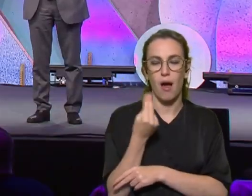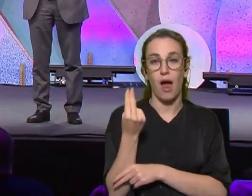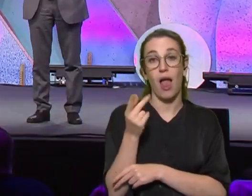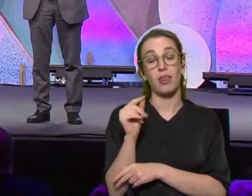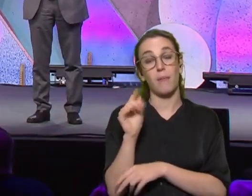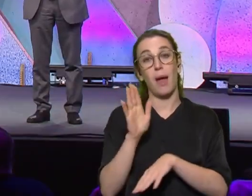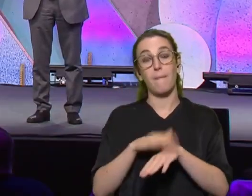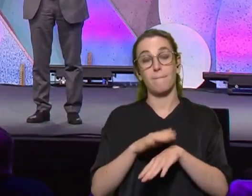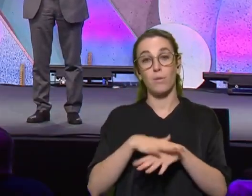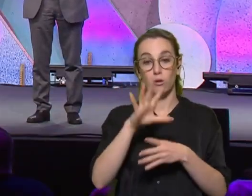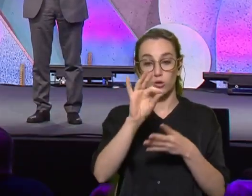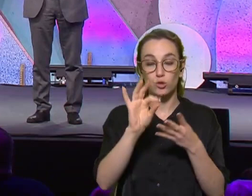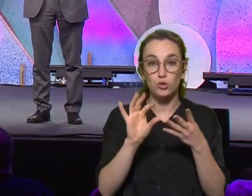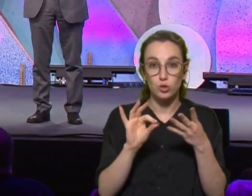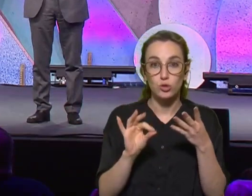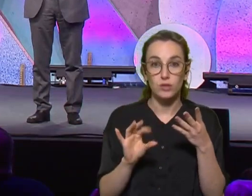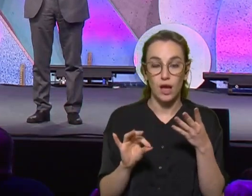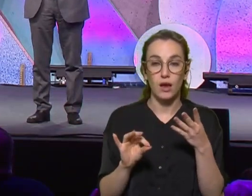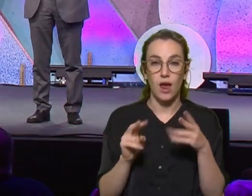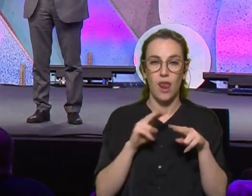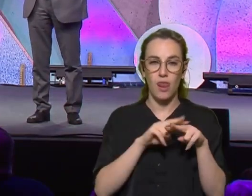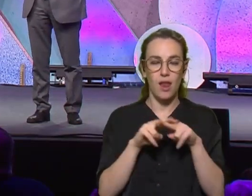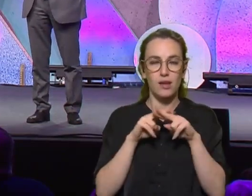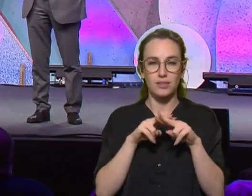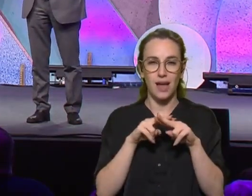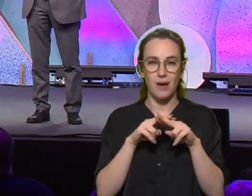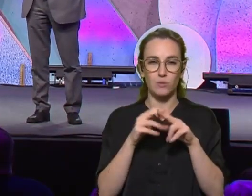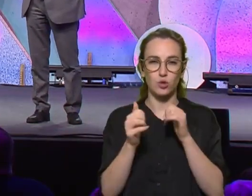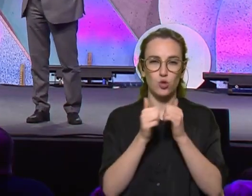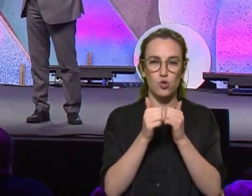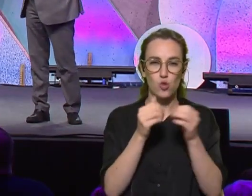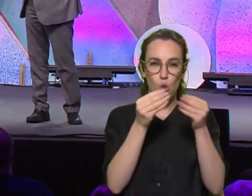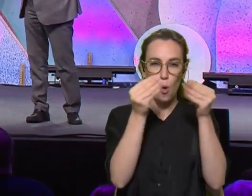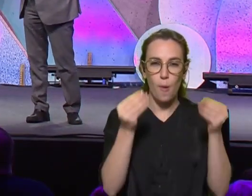studied, and we